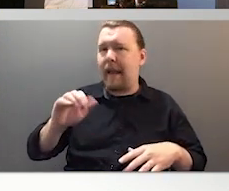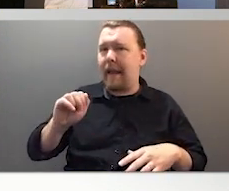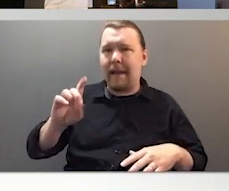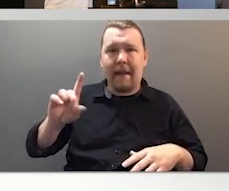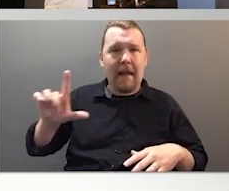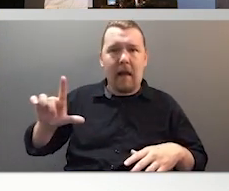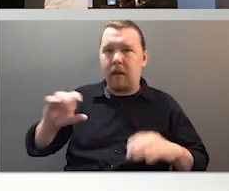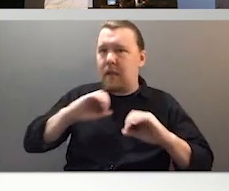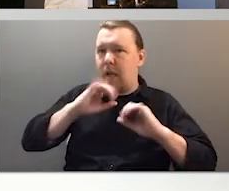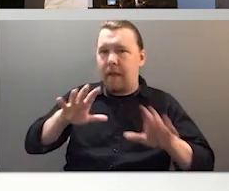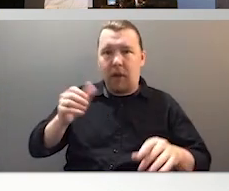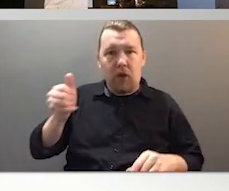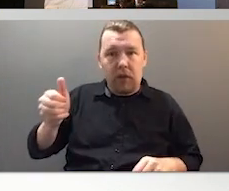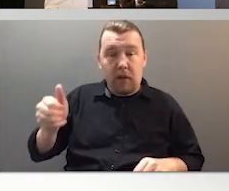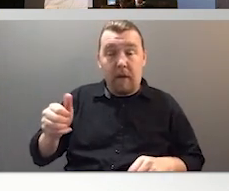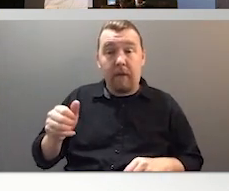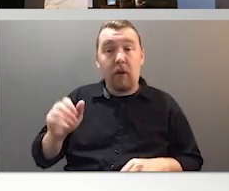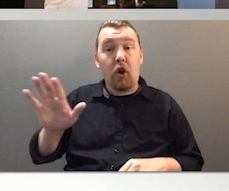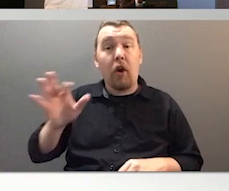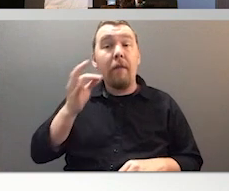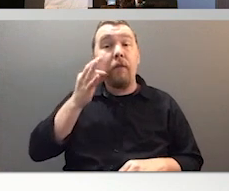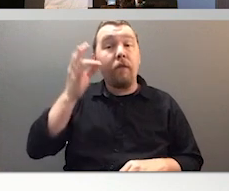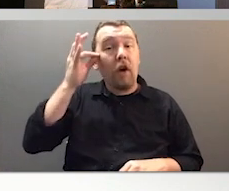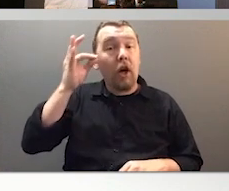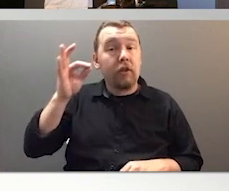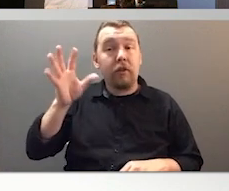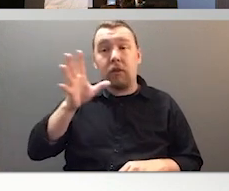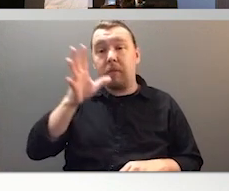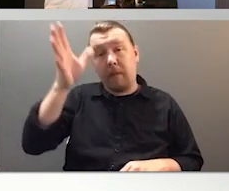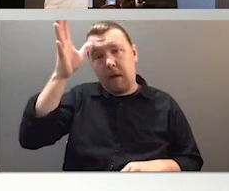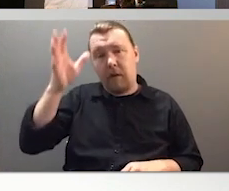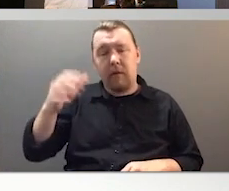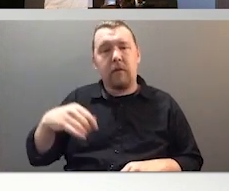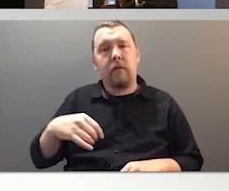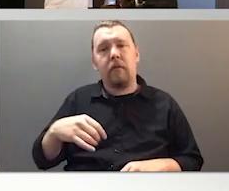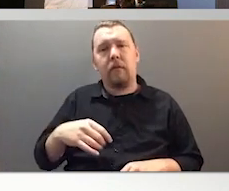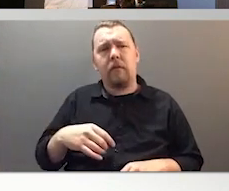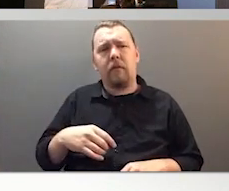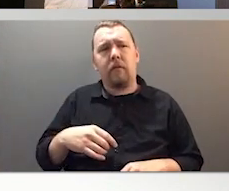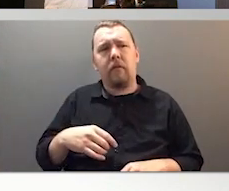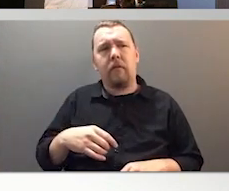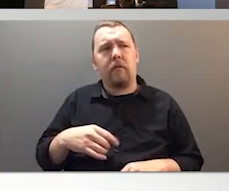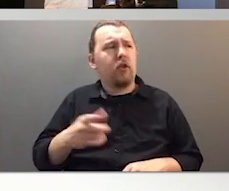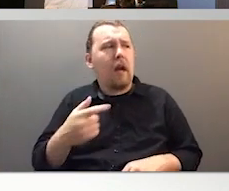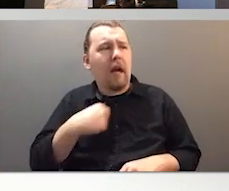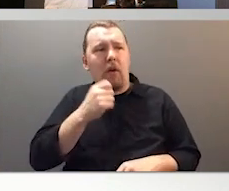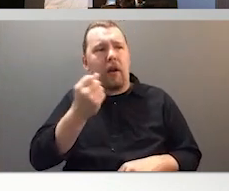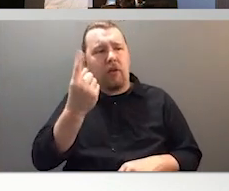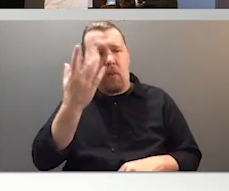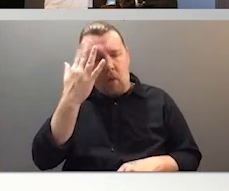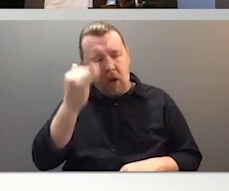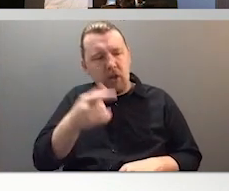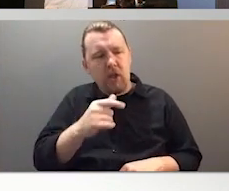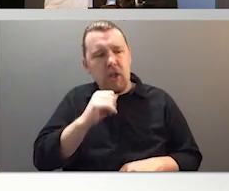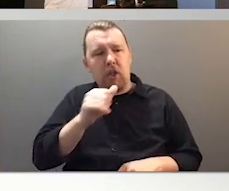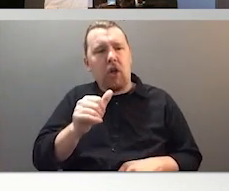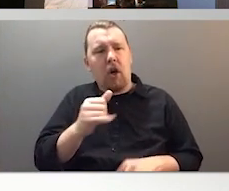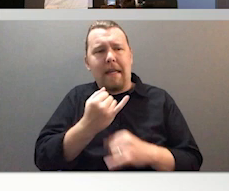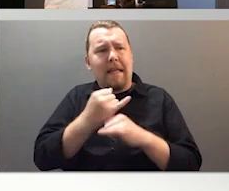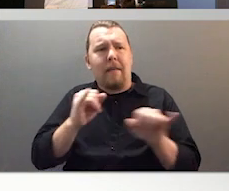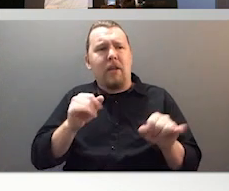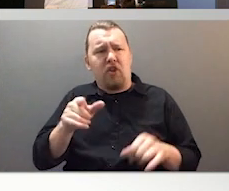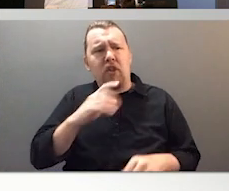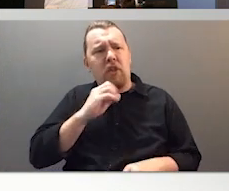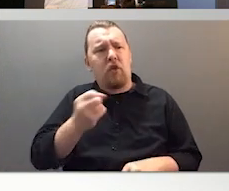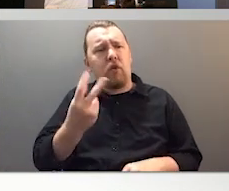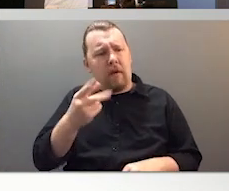foster parent, first red flag, was like, I don't understand why she's not independent. She's 12, like she should be able to do these things. I